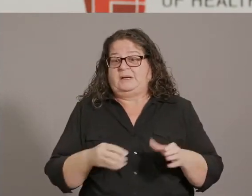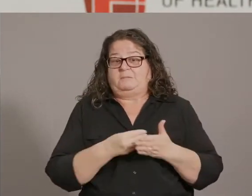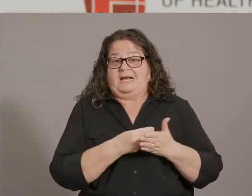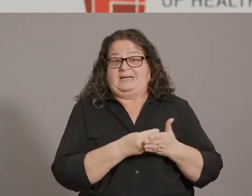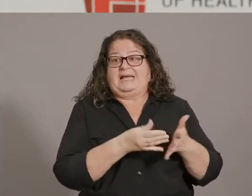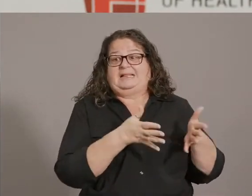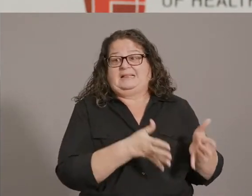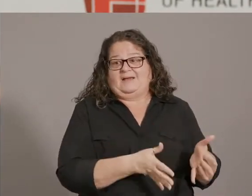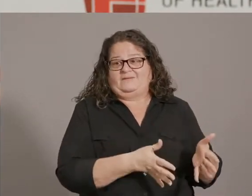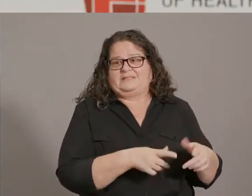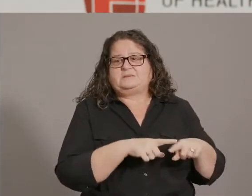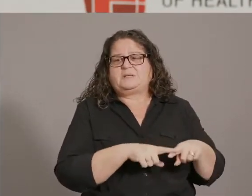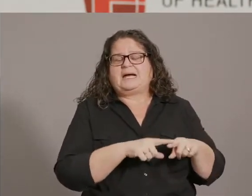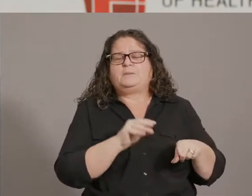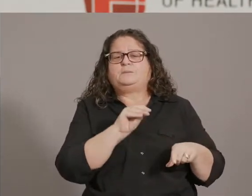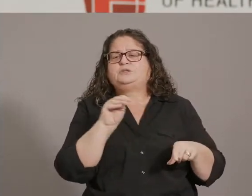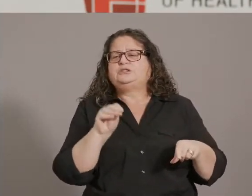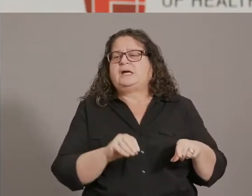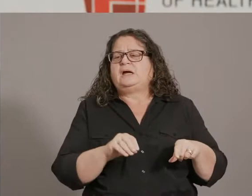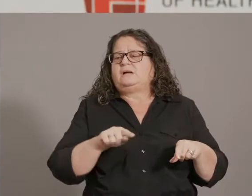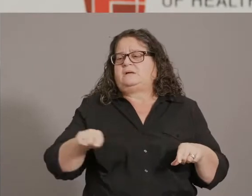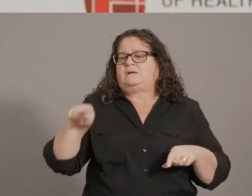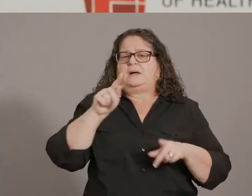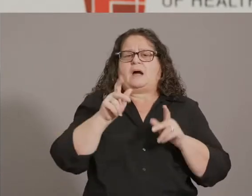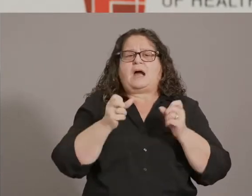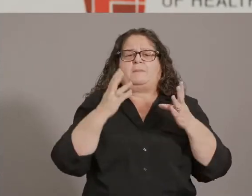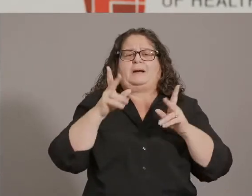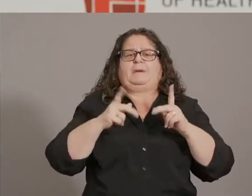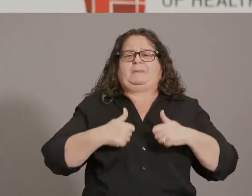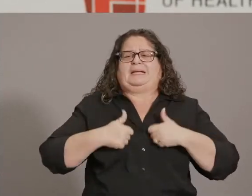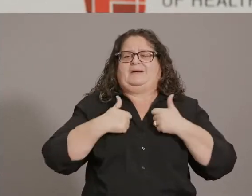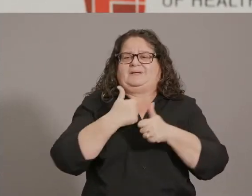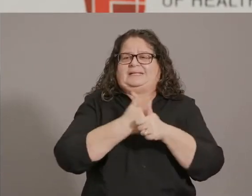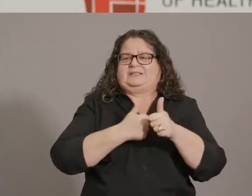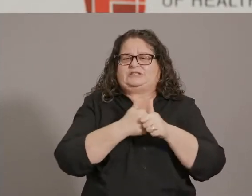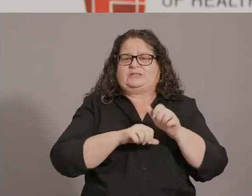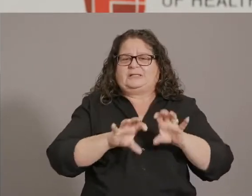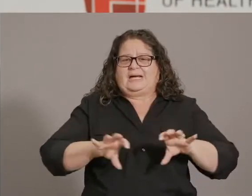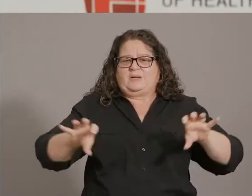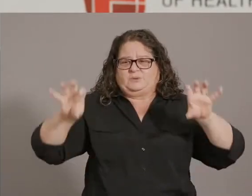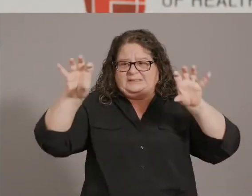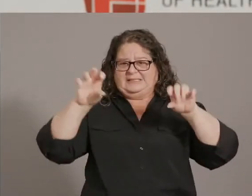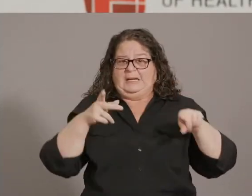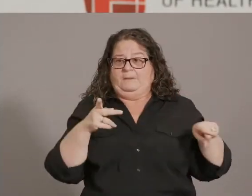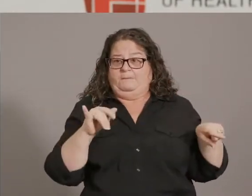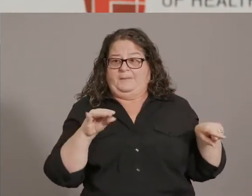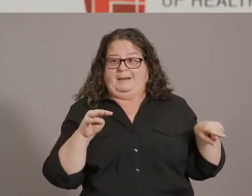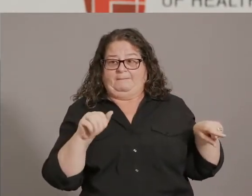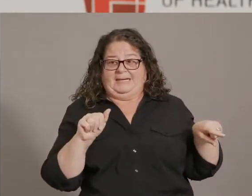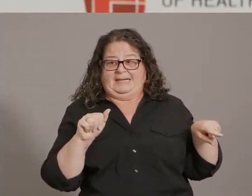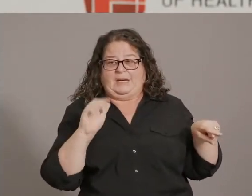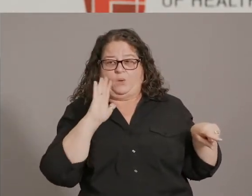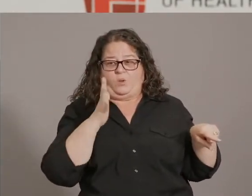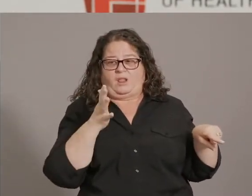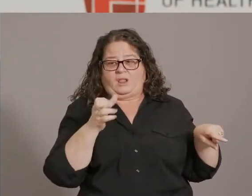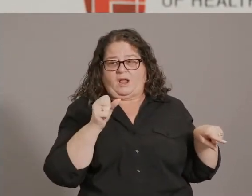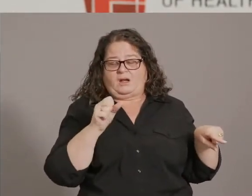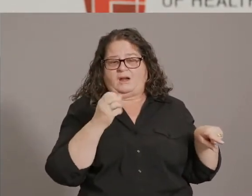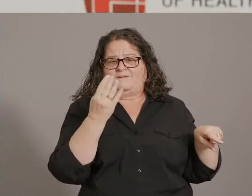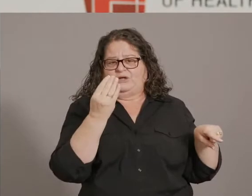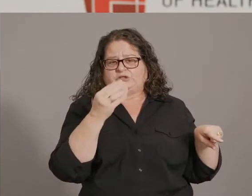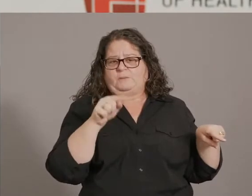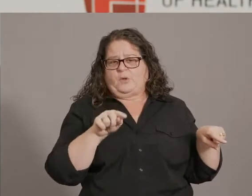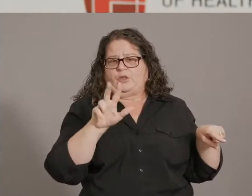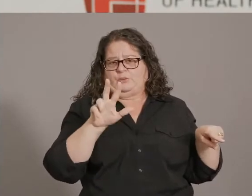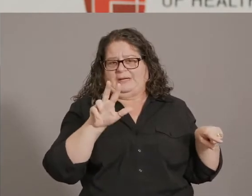percentage population. So I think Pima County is going to get like 14.3 million, but that's the formula that we settled on to